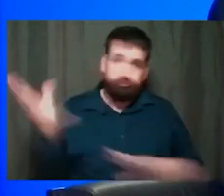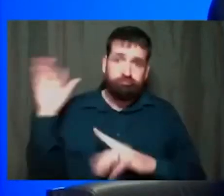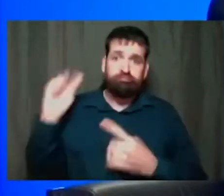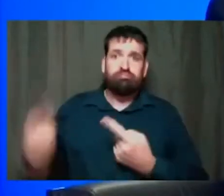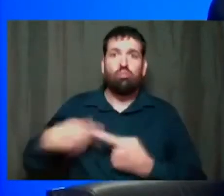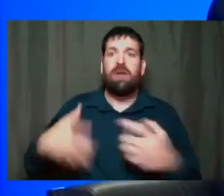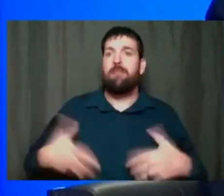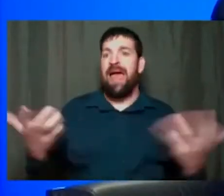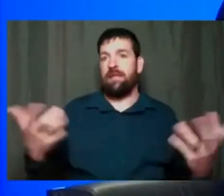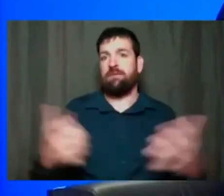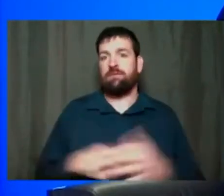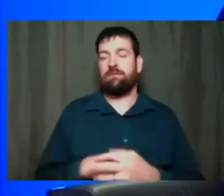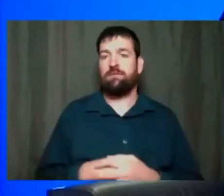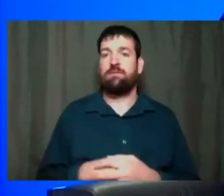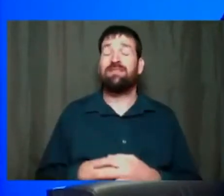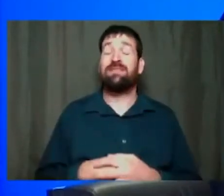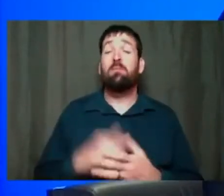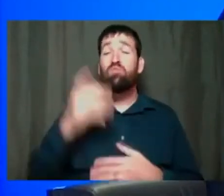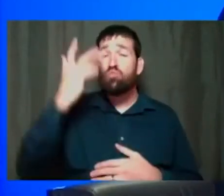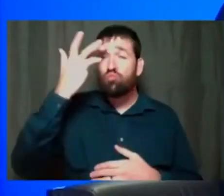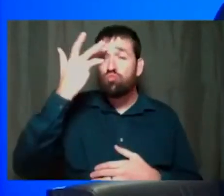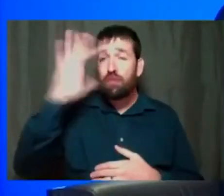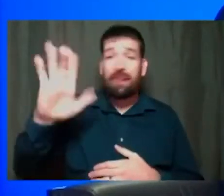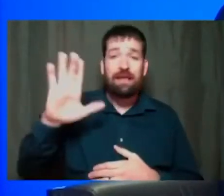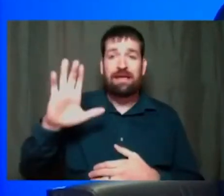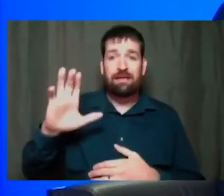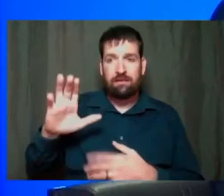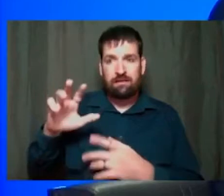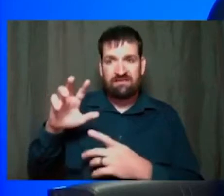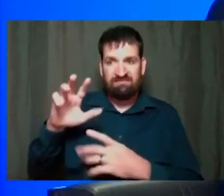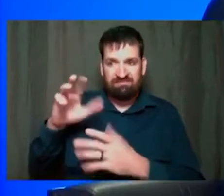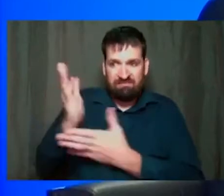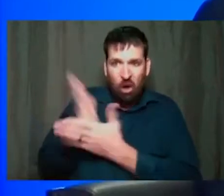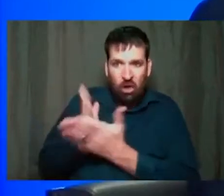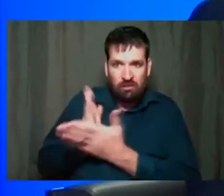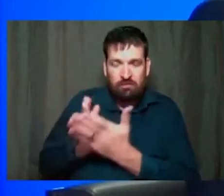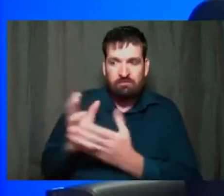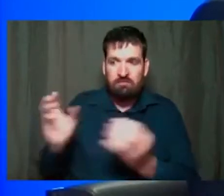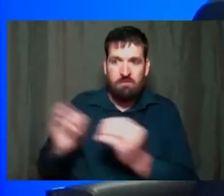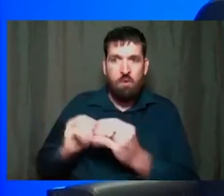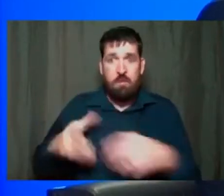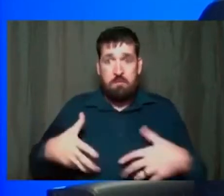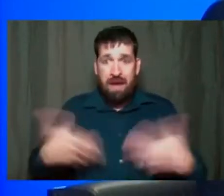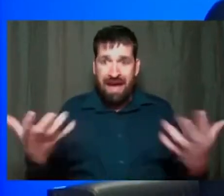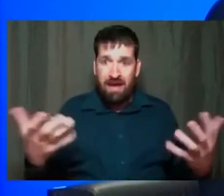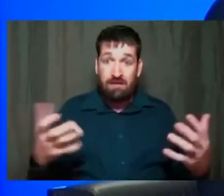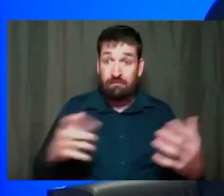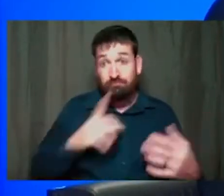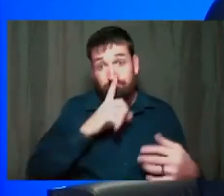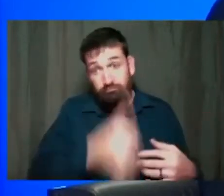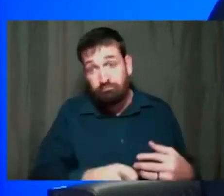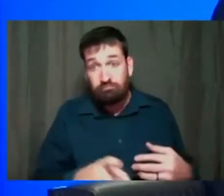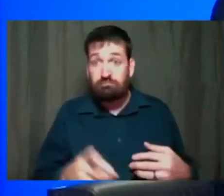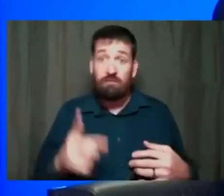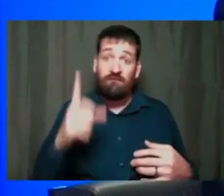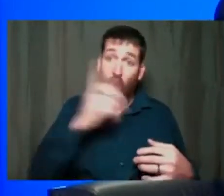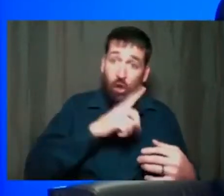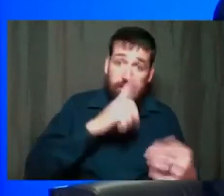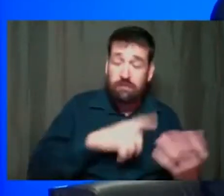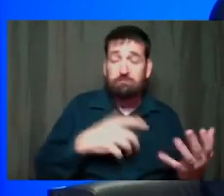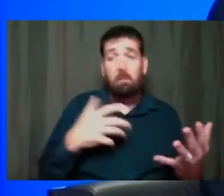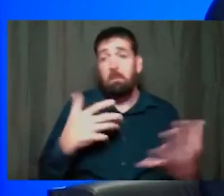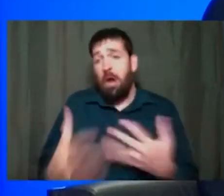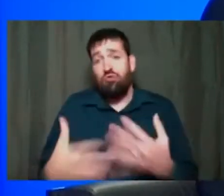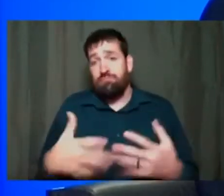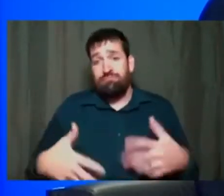ingenious mechanism underlying this whole thing, that the more they can keep us mad, whether it's true, false, whatever, mad, we keep coming back and